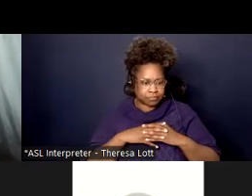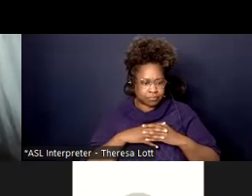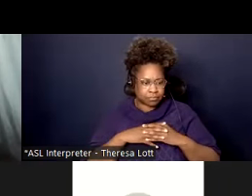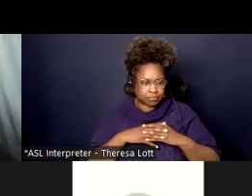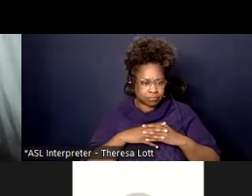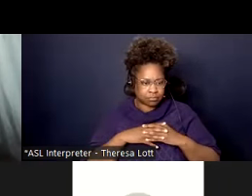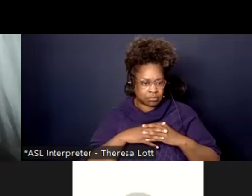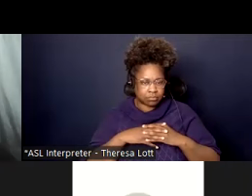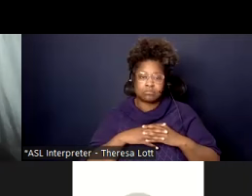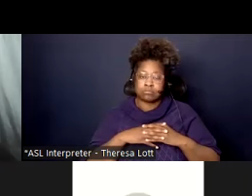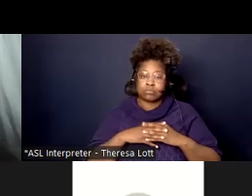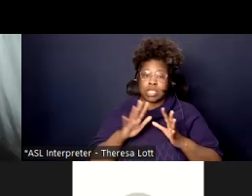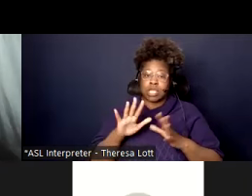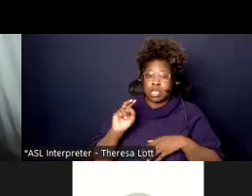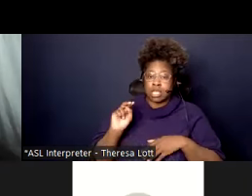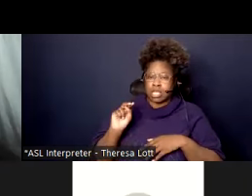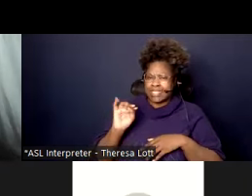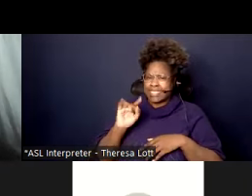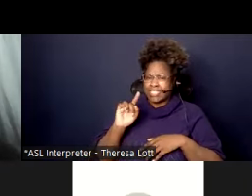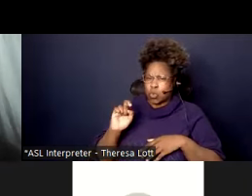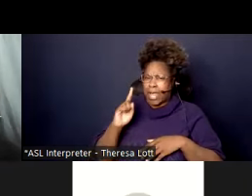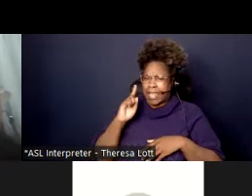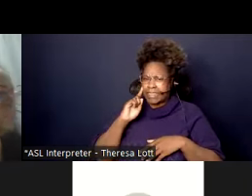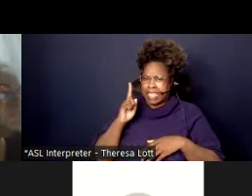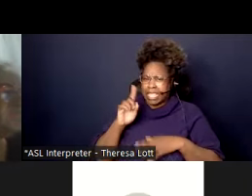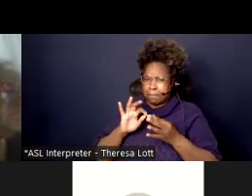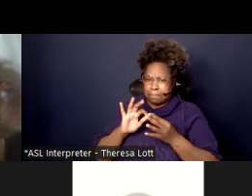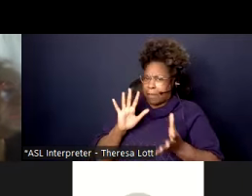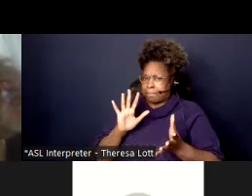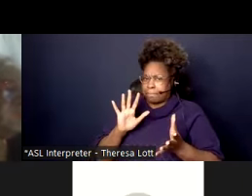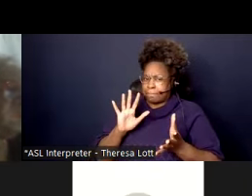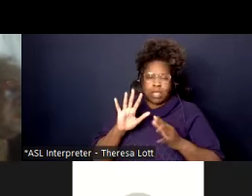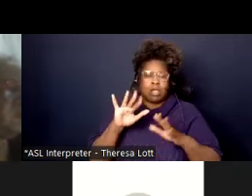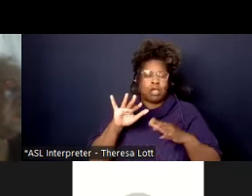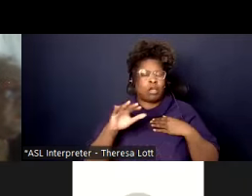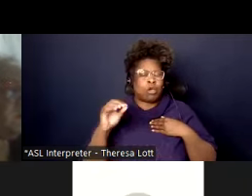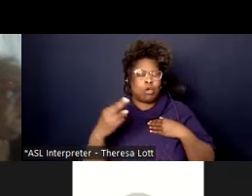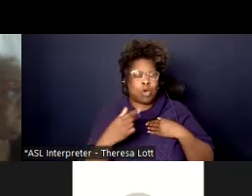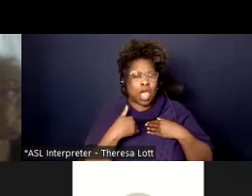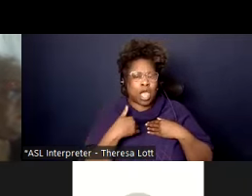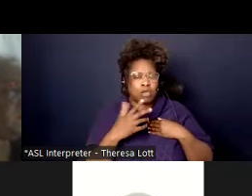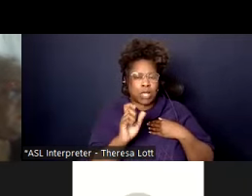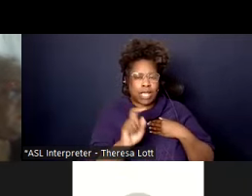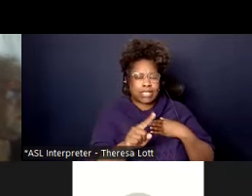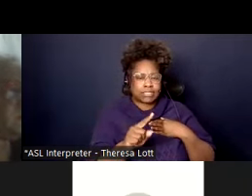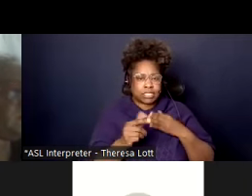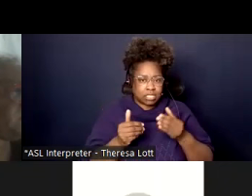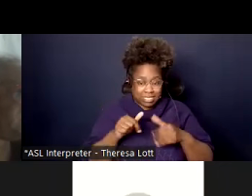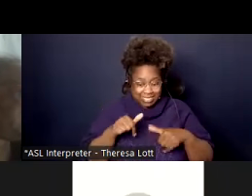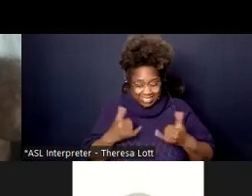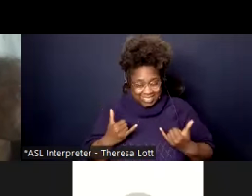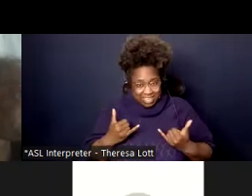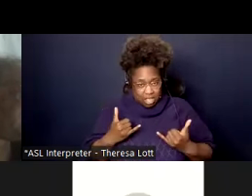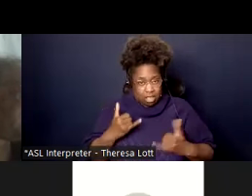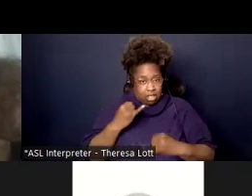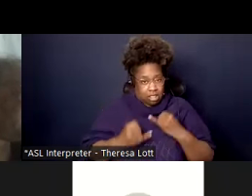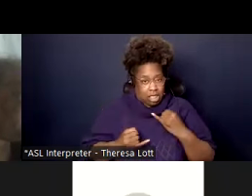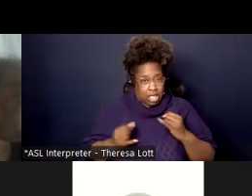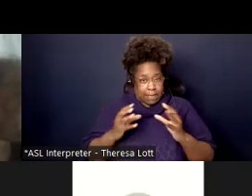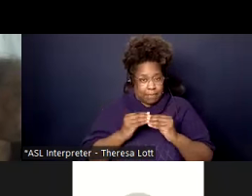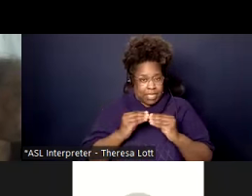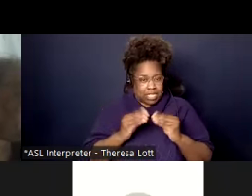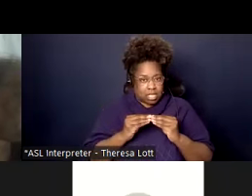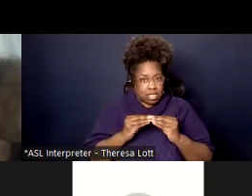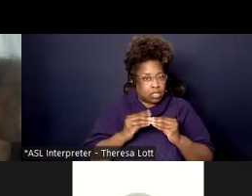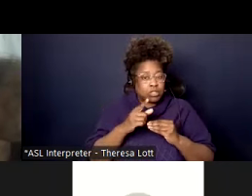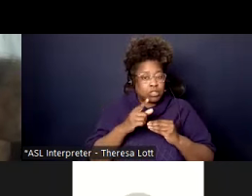in terms of the next step, sorry, Nicole, I think you might have gotten cut off at the very end there. Oh, I was just asking because this is like the last meeting. So